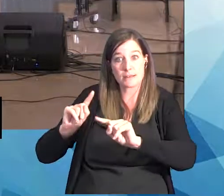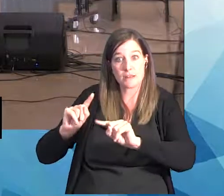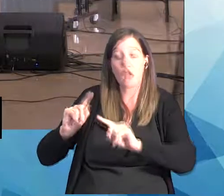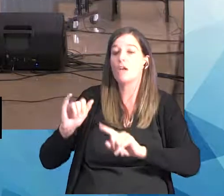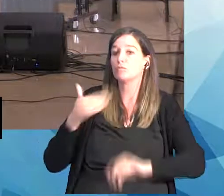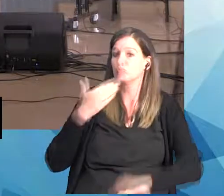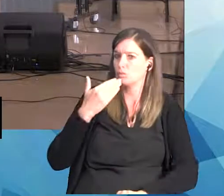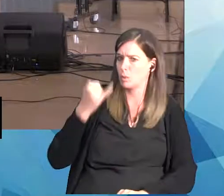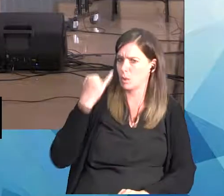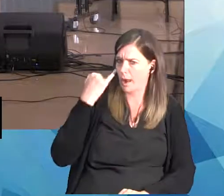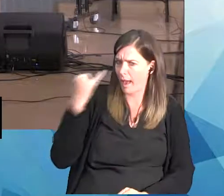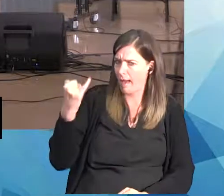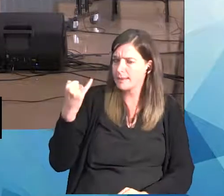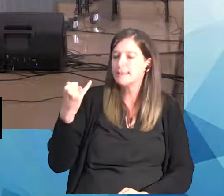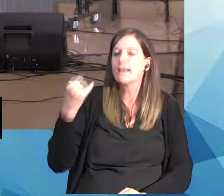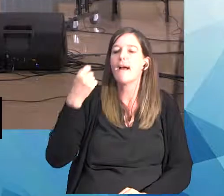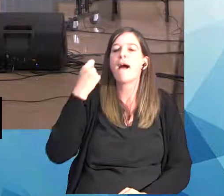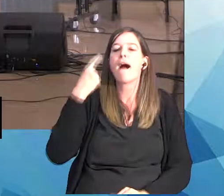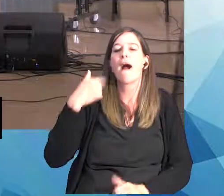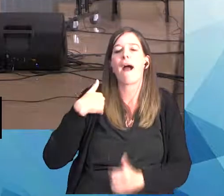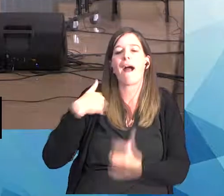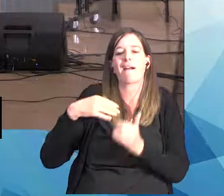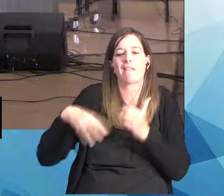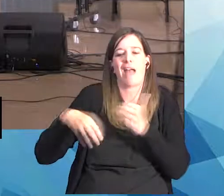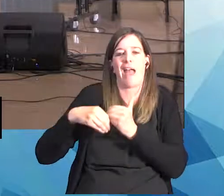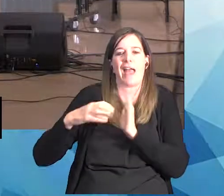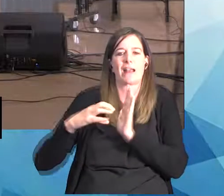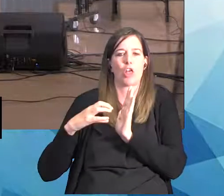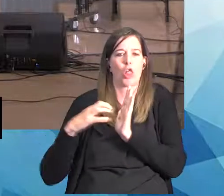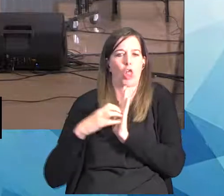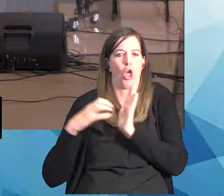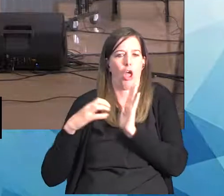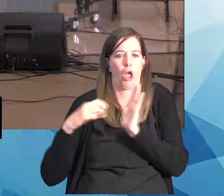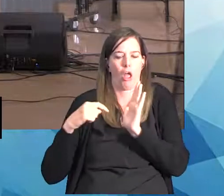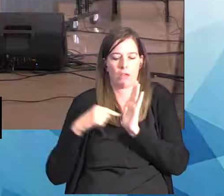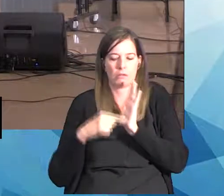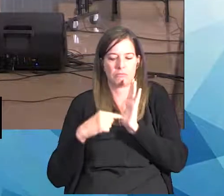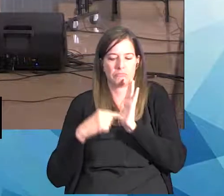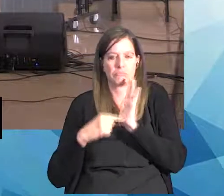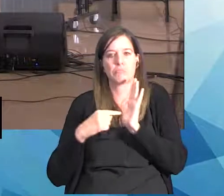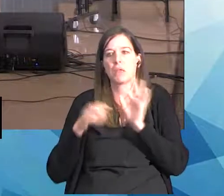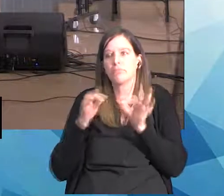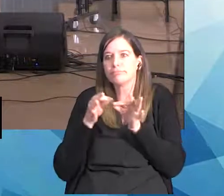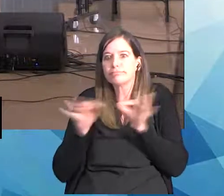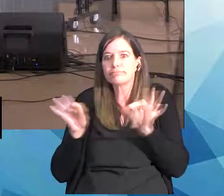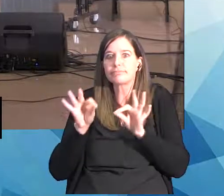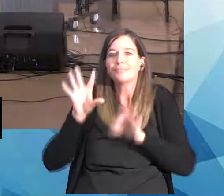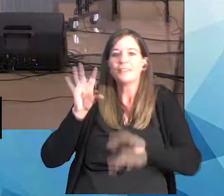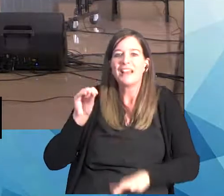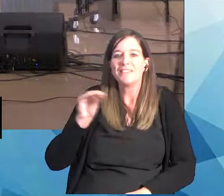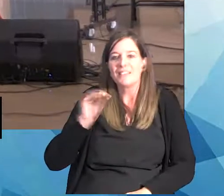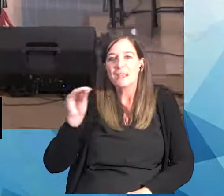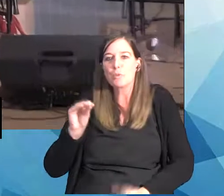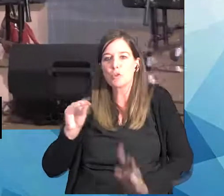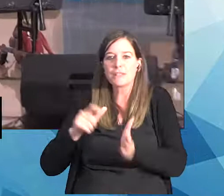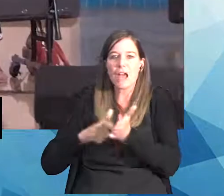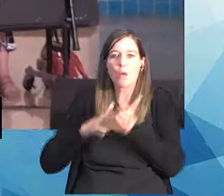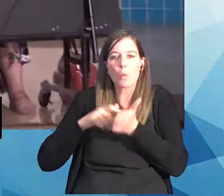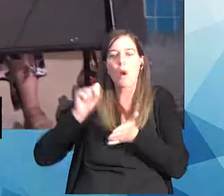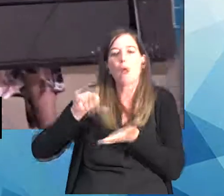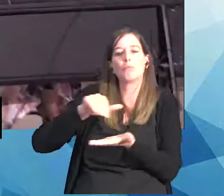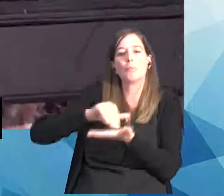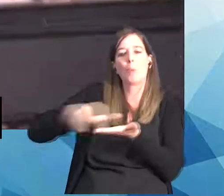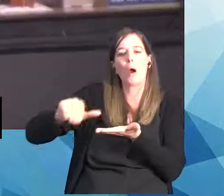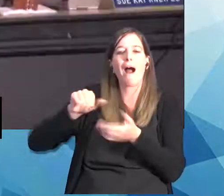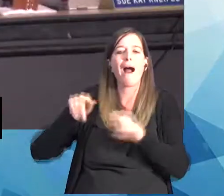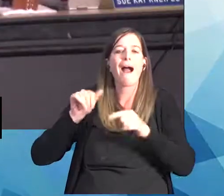for having some sort of clause that 50% requirement could be waived at the president's discretion. That way, if an